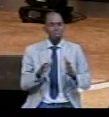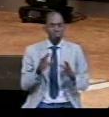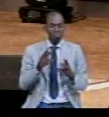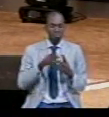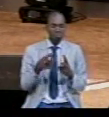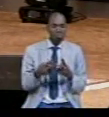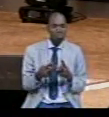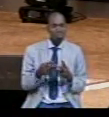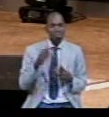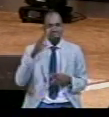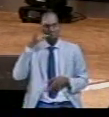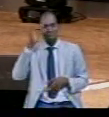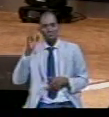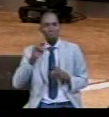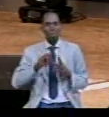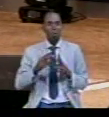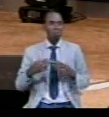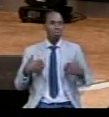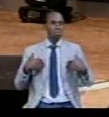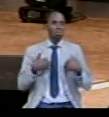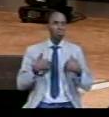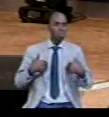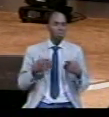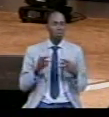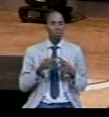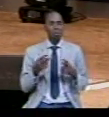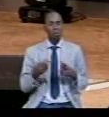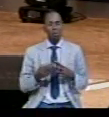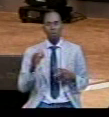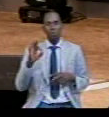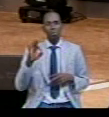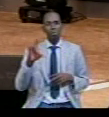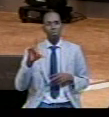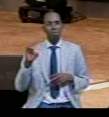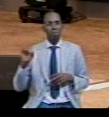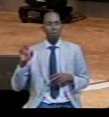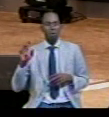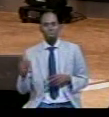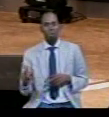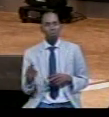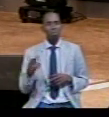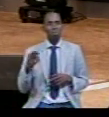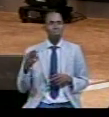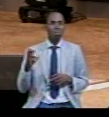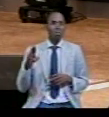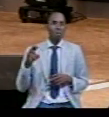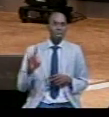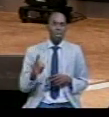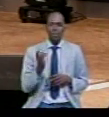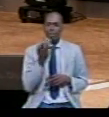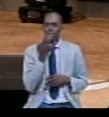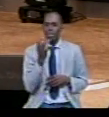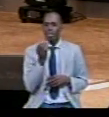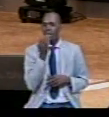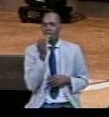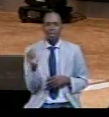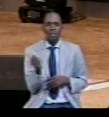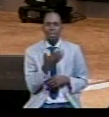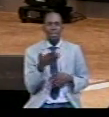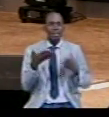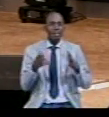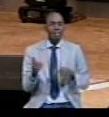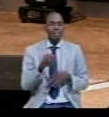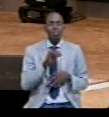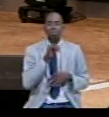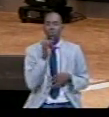nor beast, herd nor flock taste anything. Let them not feed